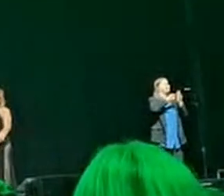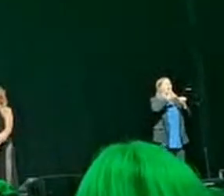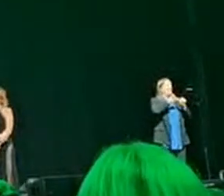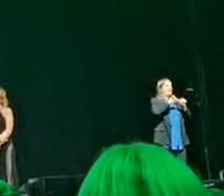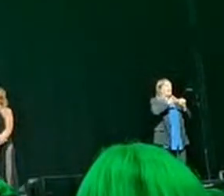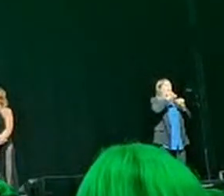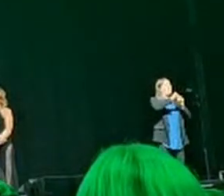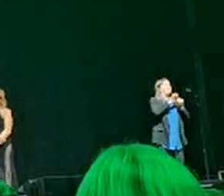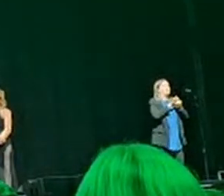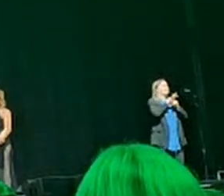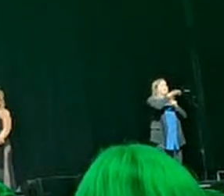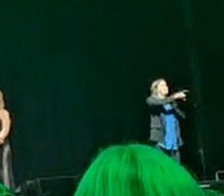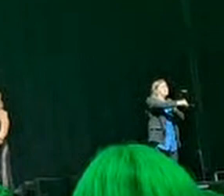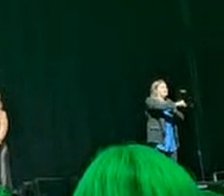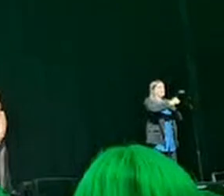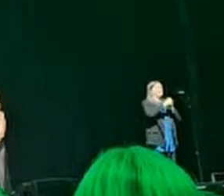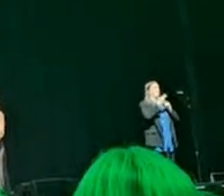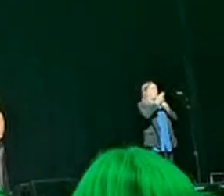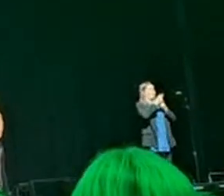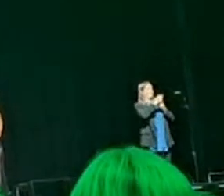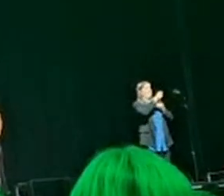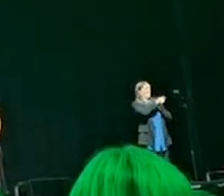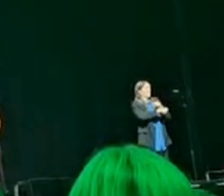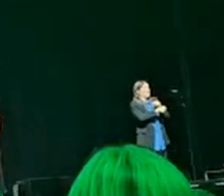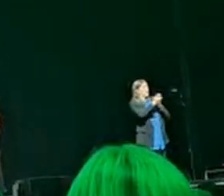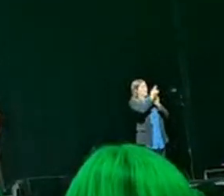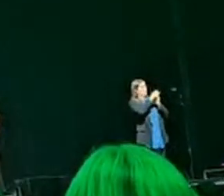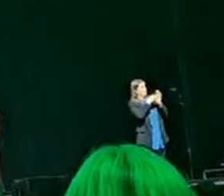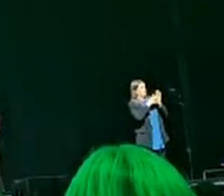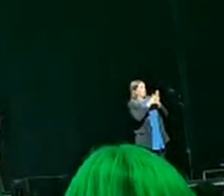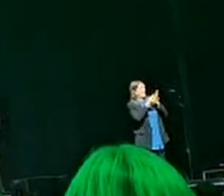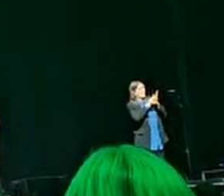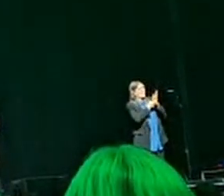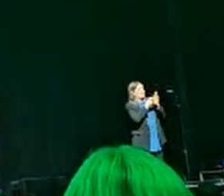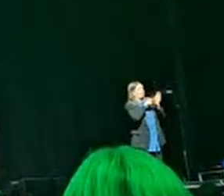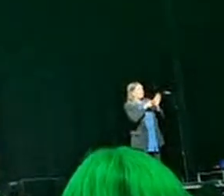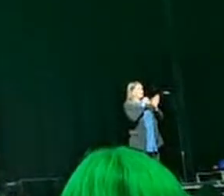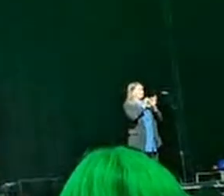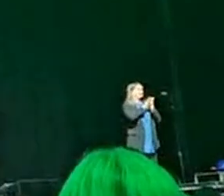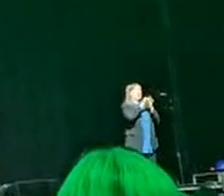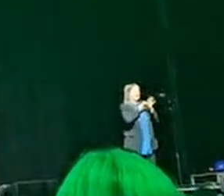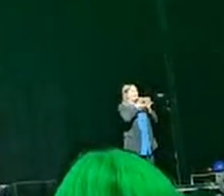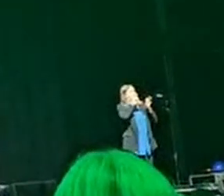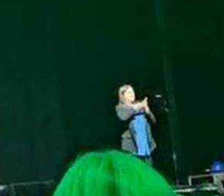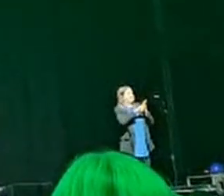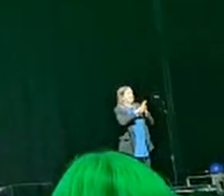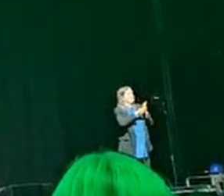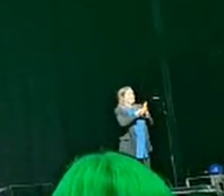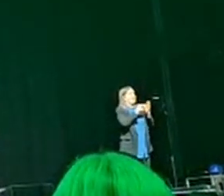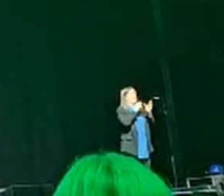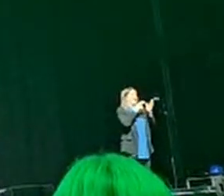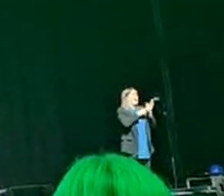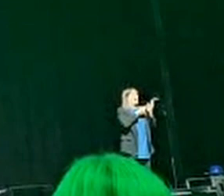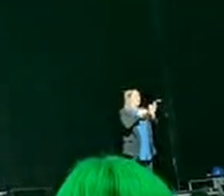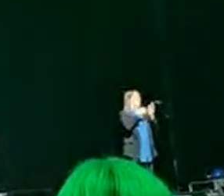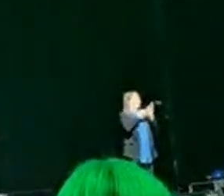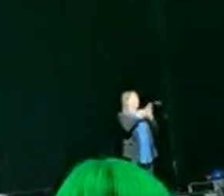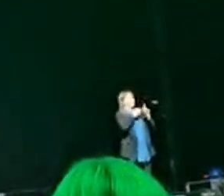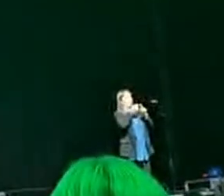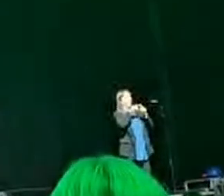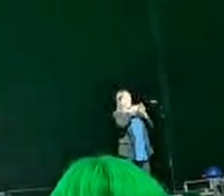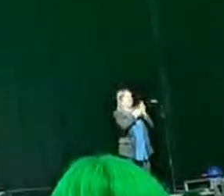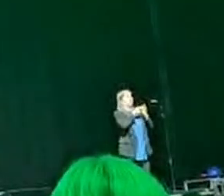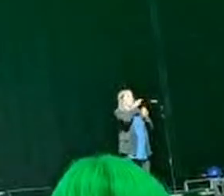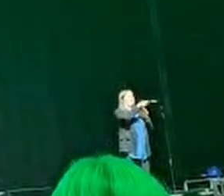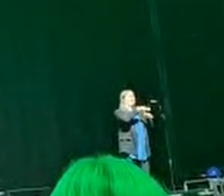from Jeremy Shines. And do you know Jeremy Shines and Ann Tucker? They're the stalwarts of community arts.